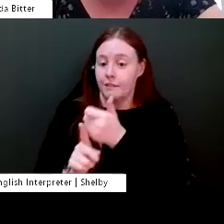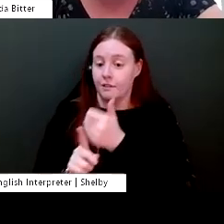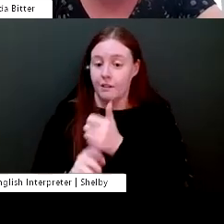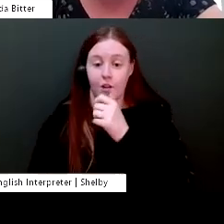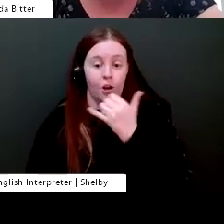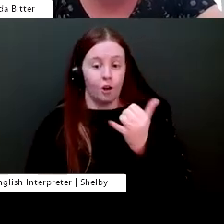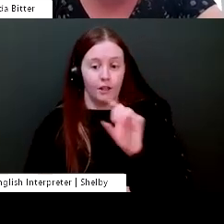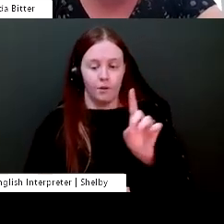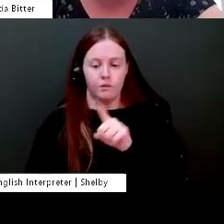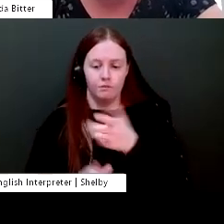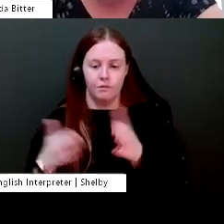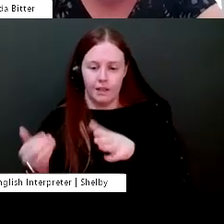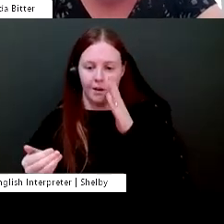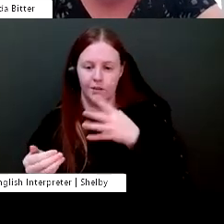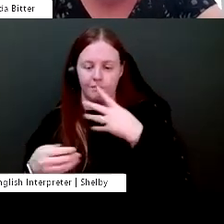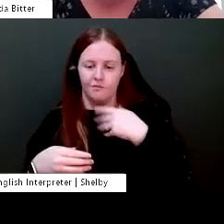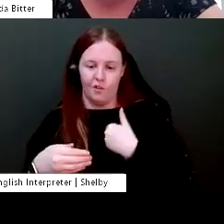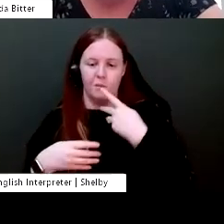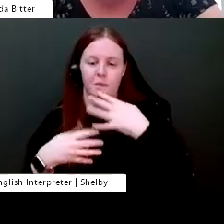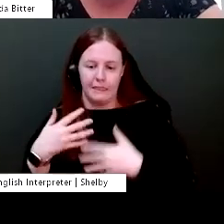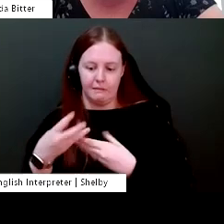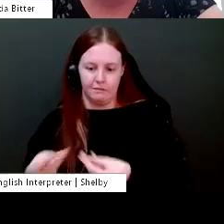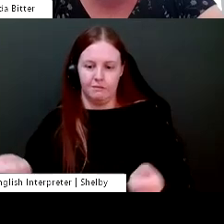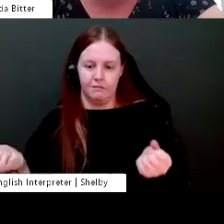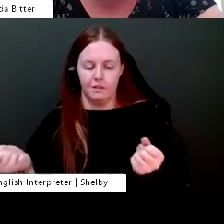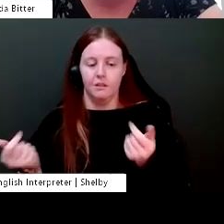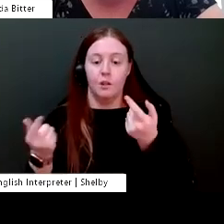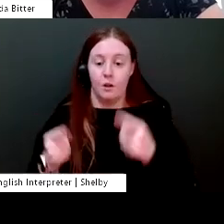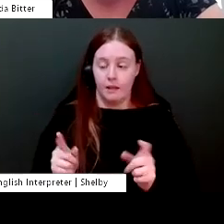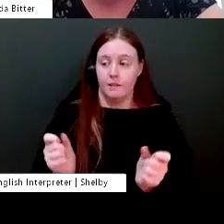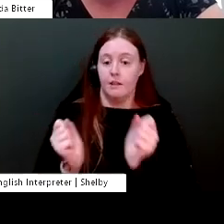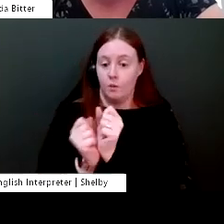survived. She probably would have bled out. So he was arrested and brought to the hospital.